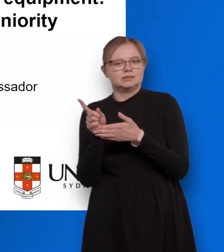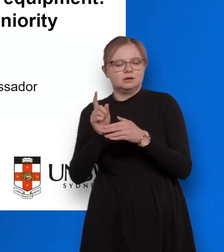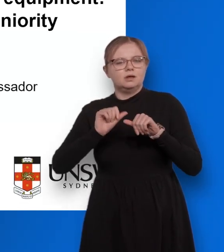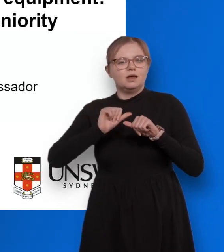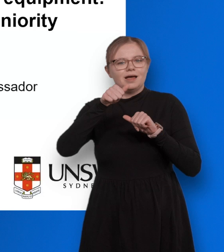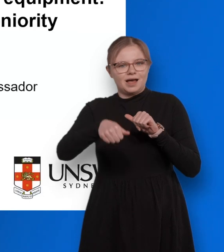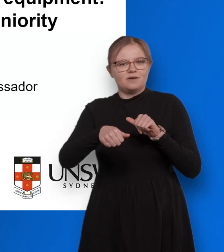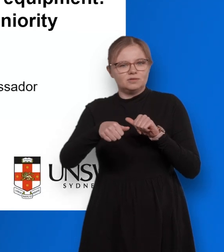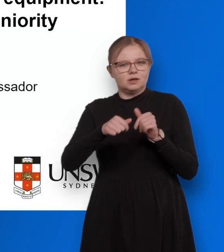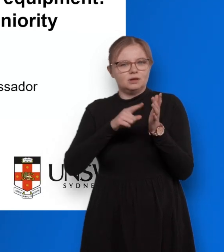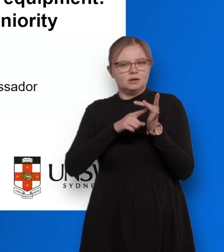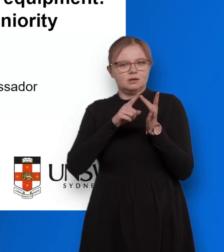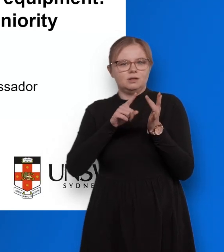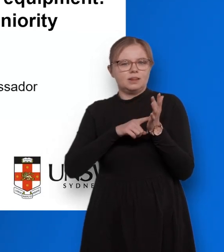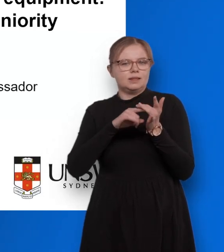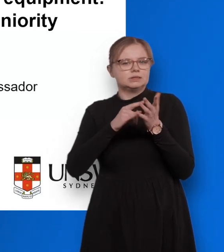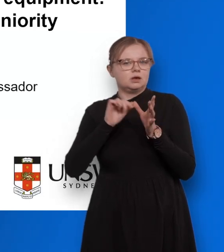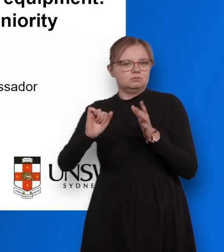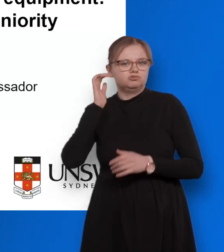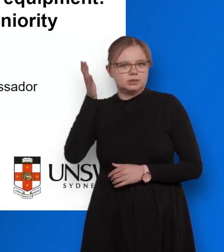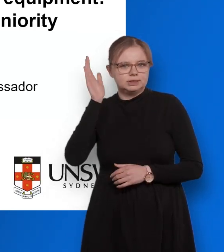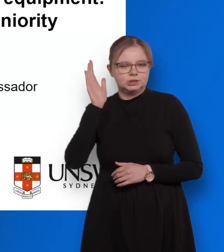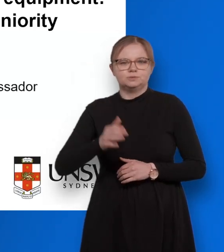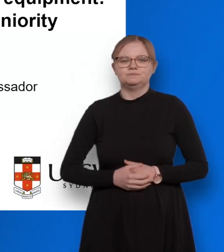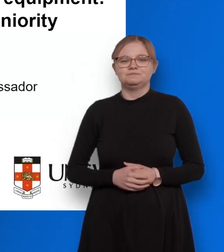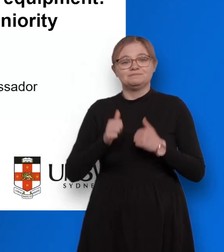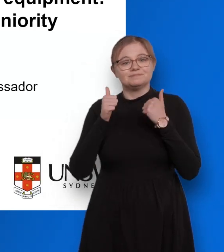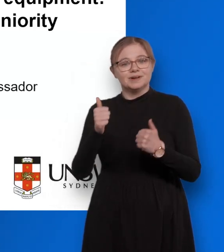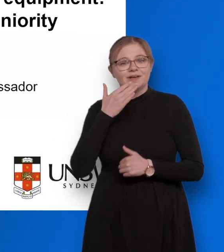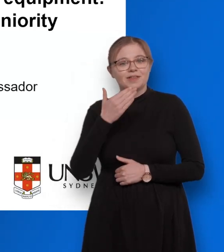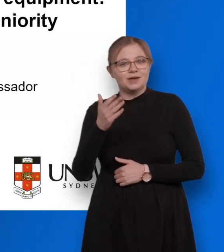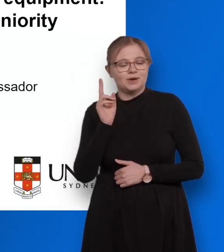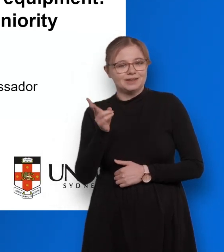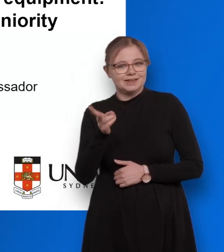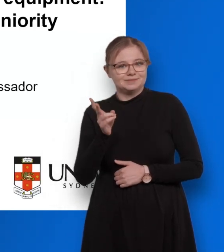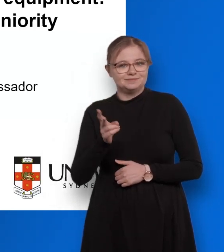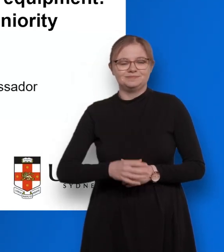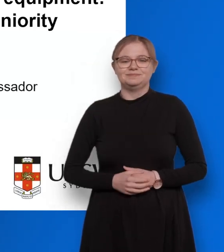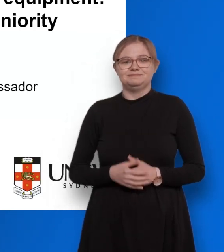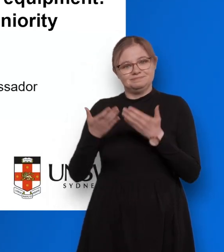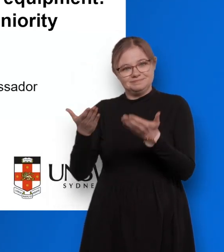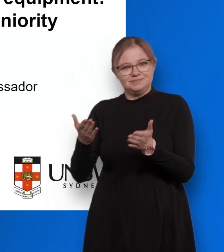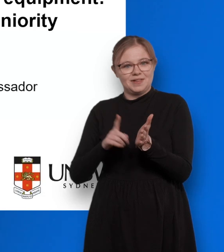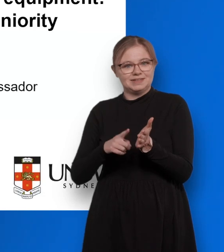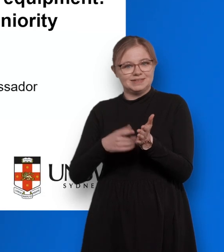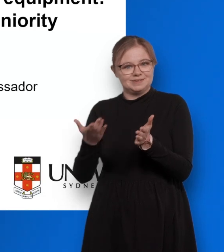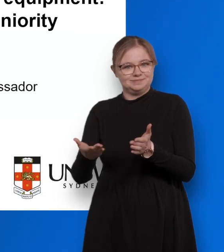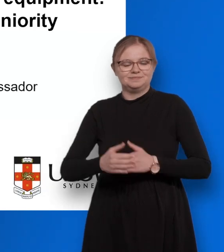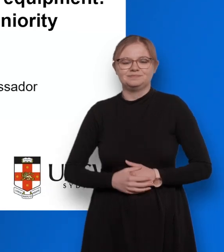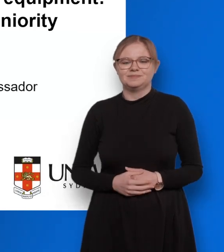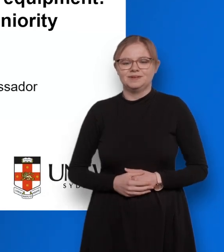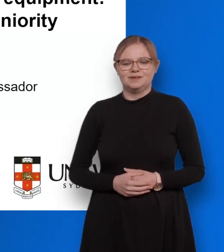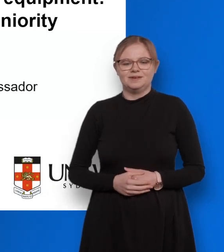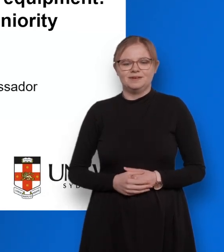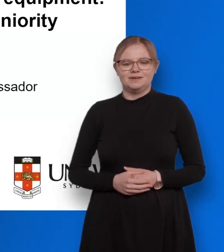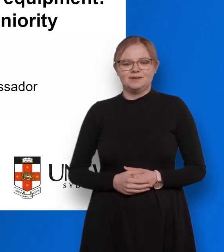after Lisa's presentation. So thanks again, and Lisa. Thank